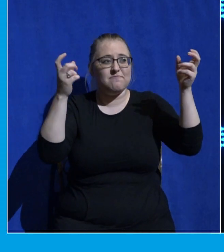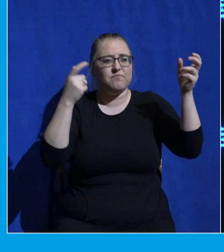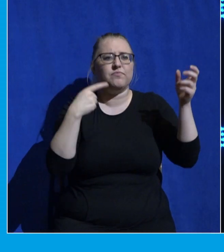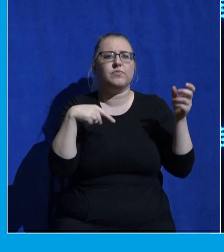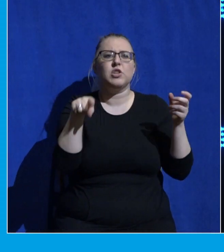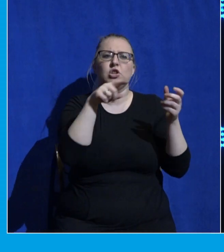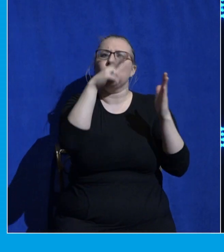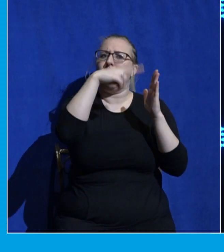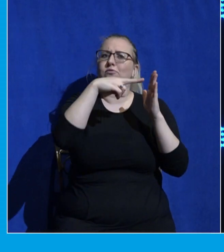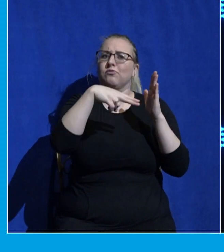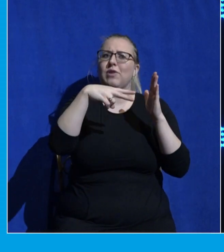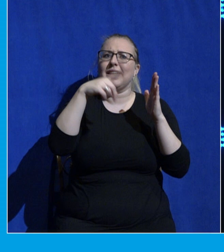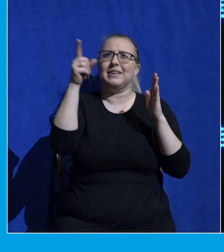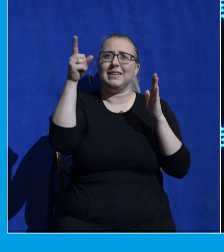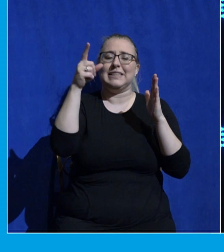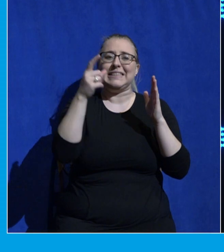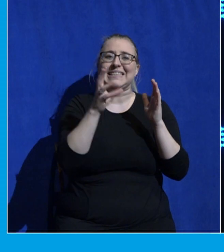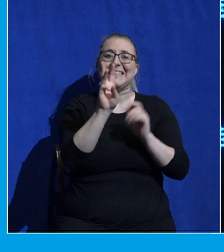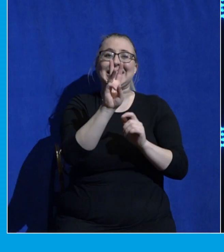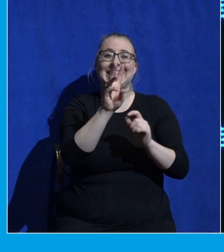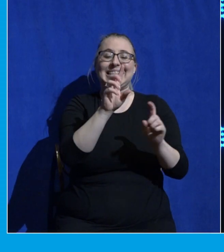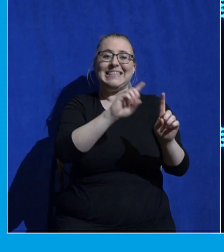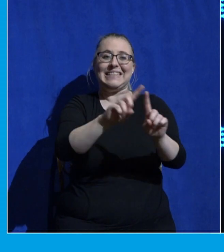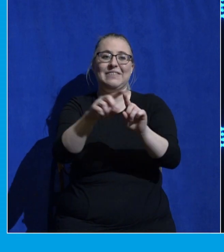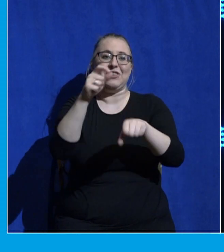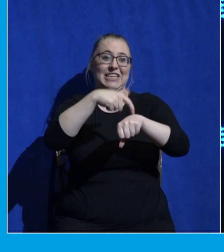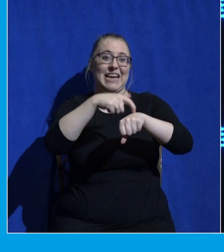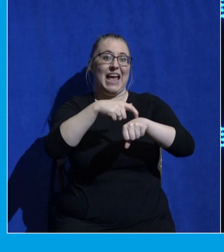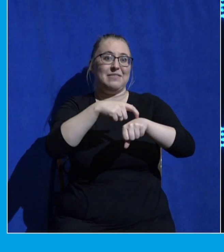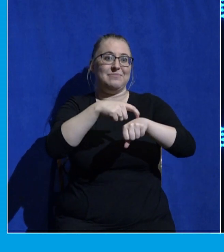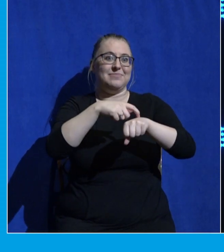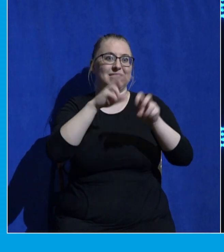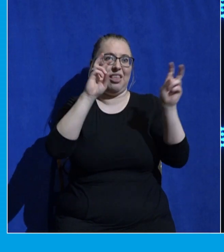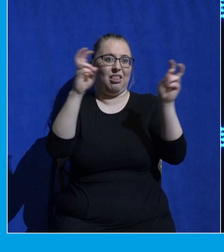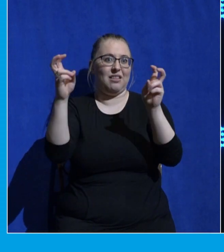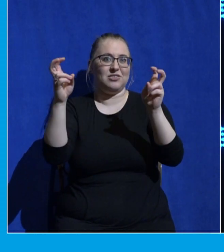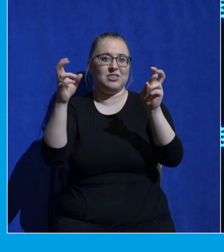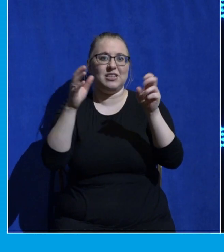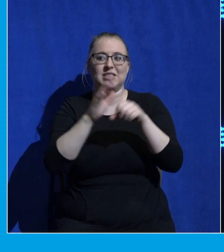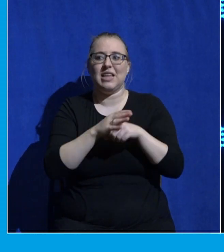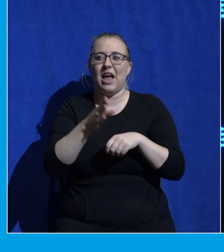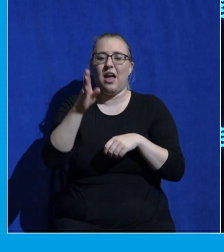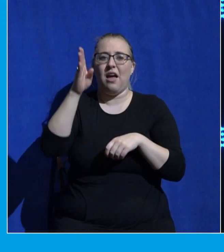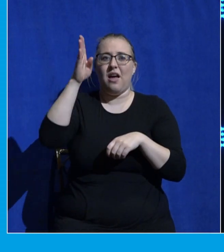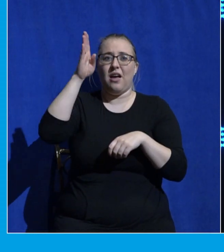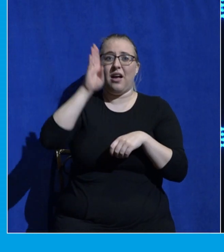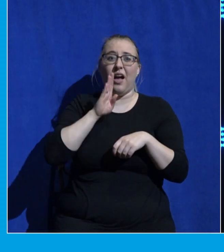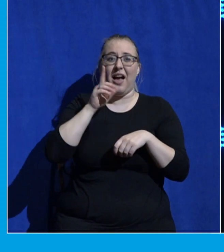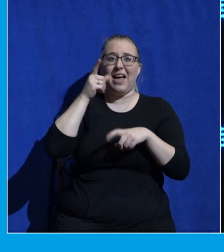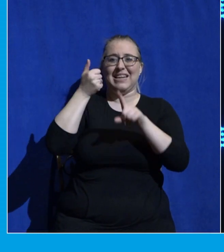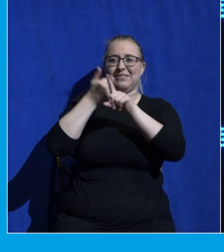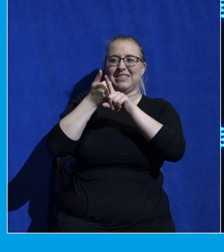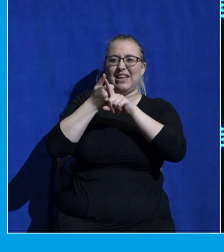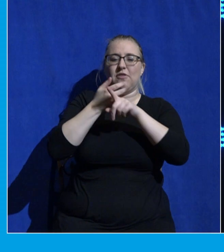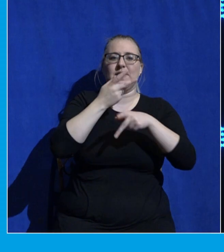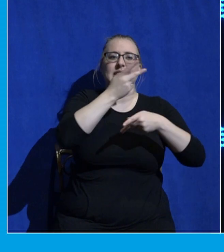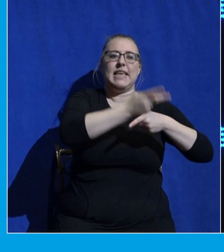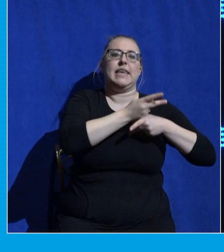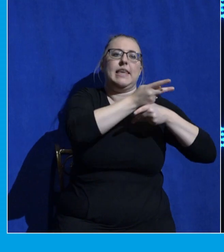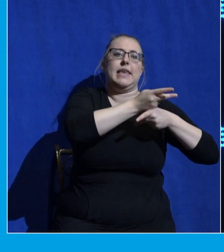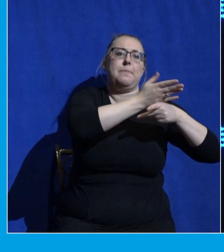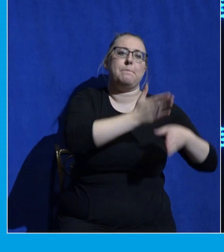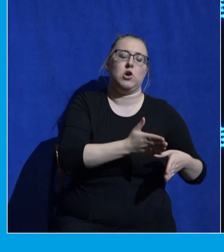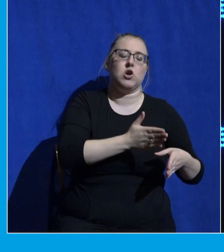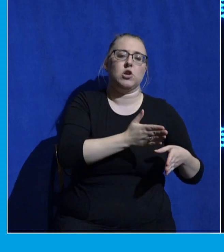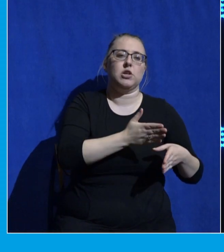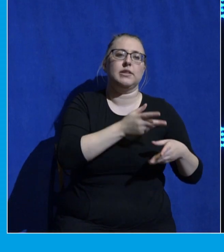it six different times. Here's the theme: God is a keeper. God is a keeper to his children. Do you